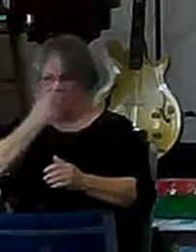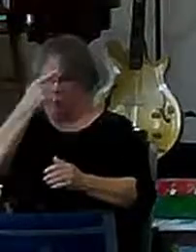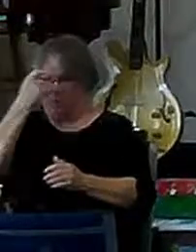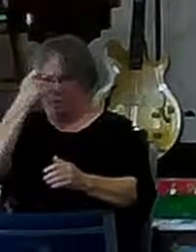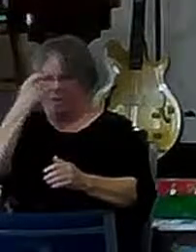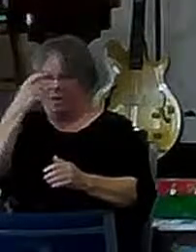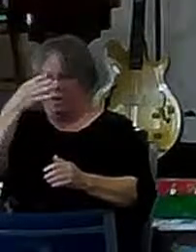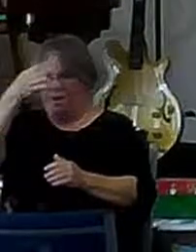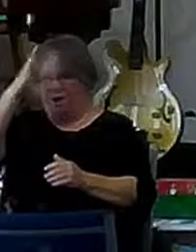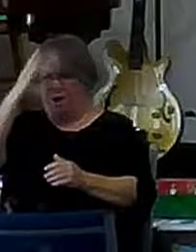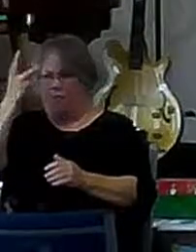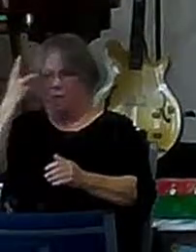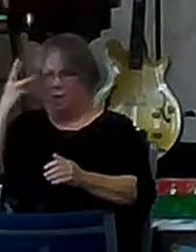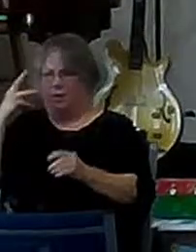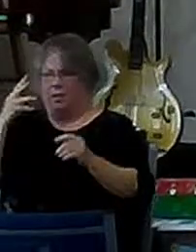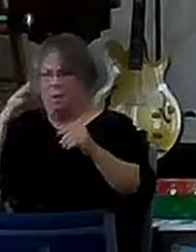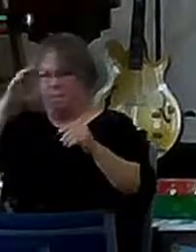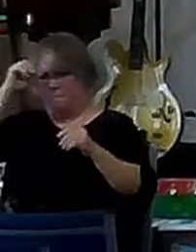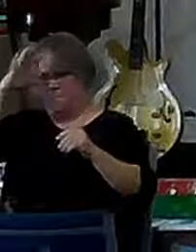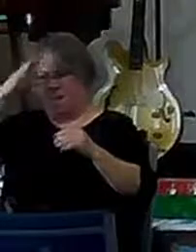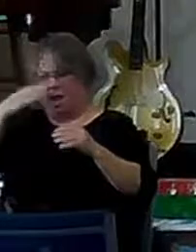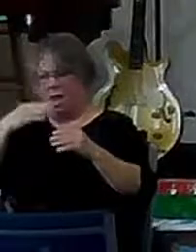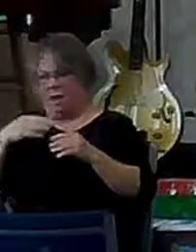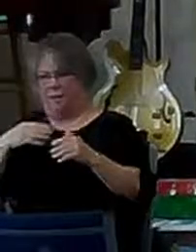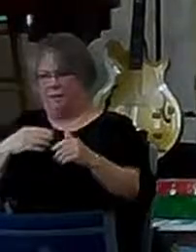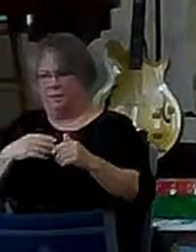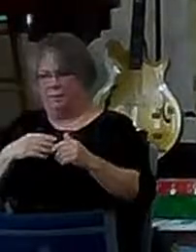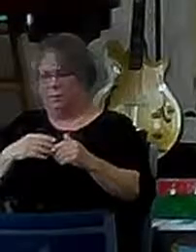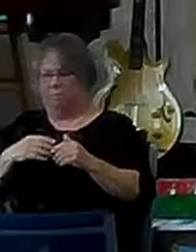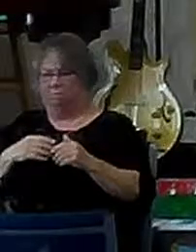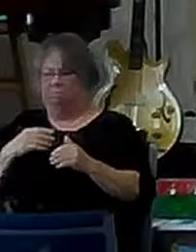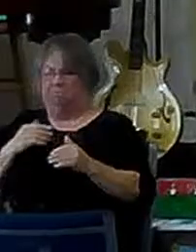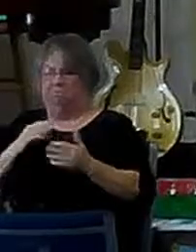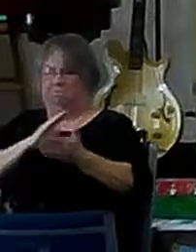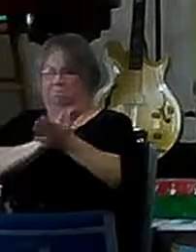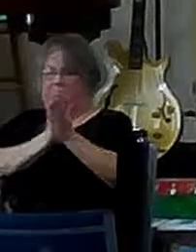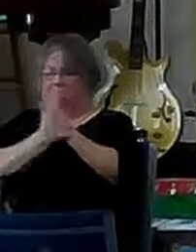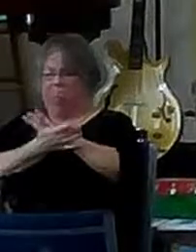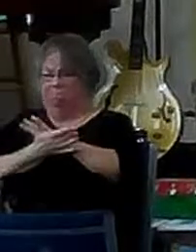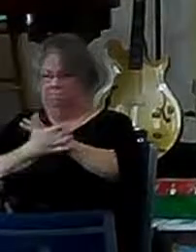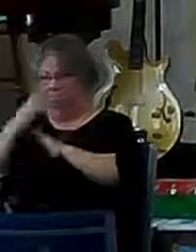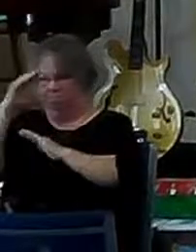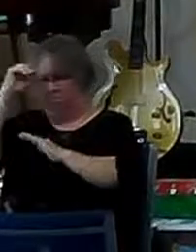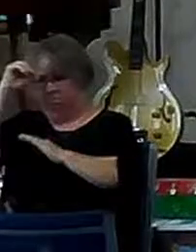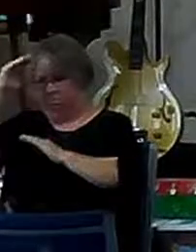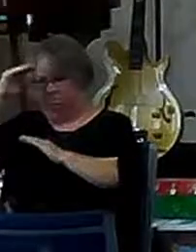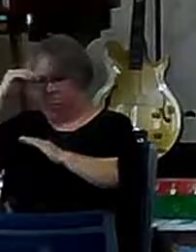He's an exalted man. He's an evolved man.